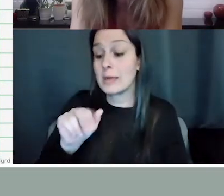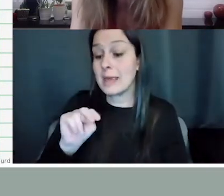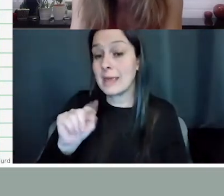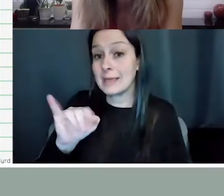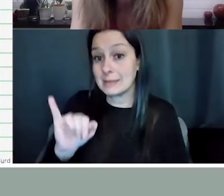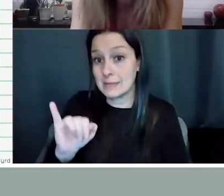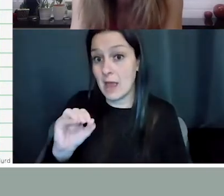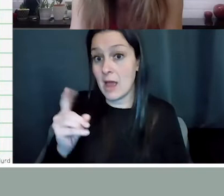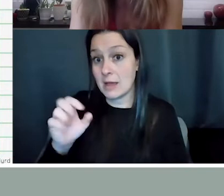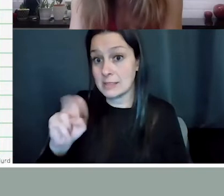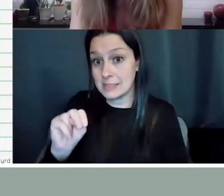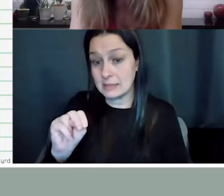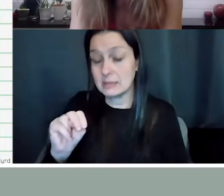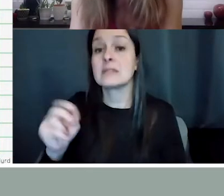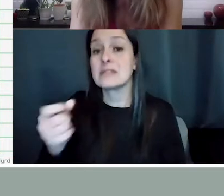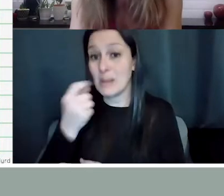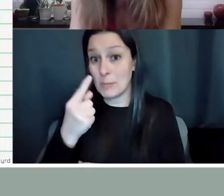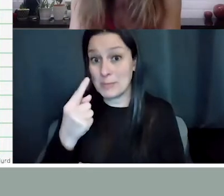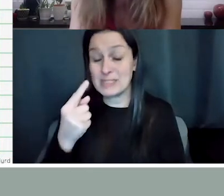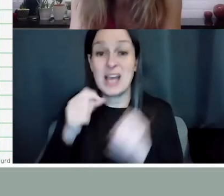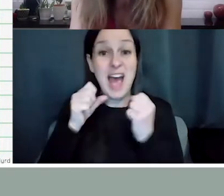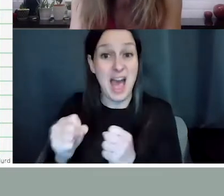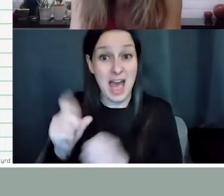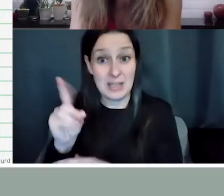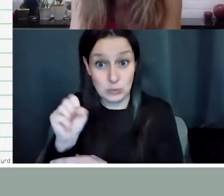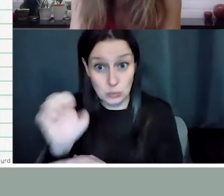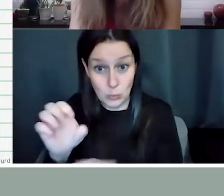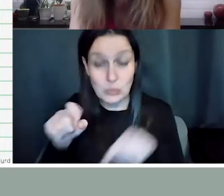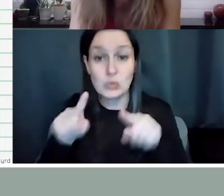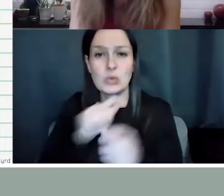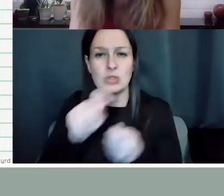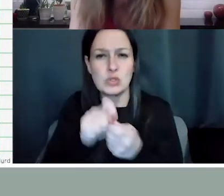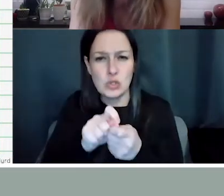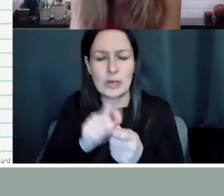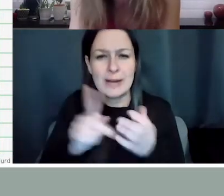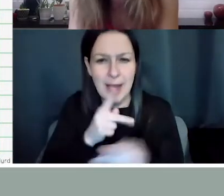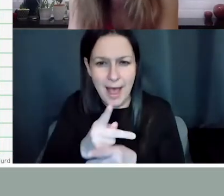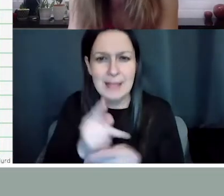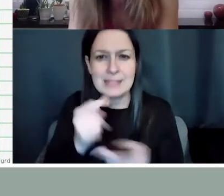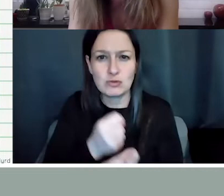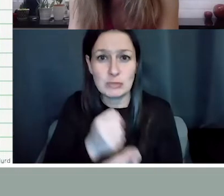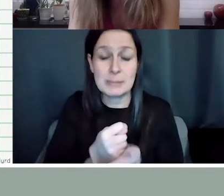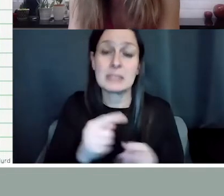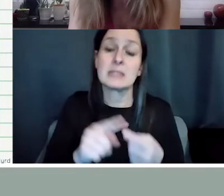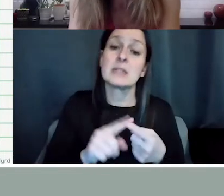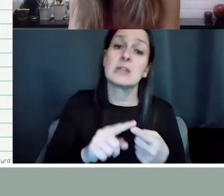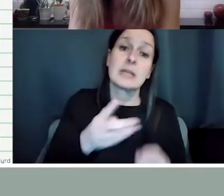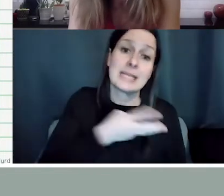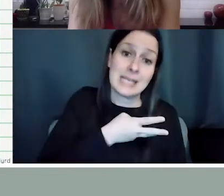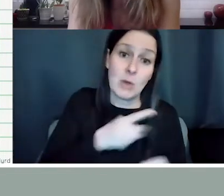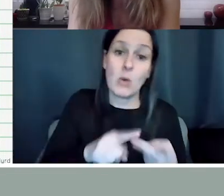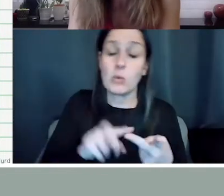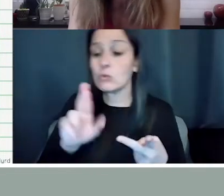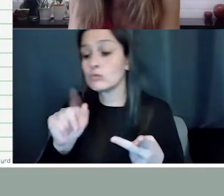in high doses during certain types of treatment, not just certain chemos, but like radiation,